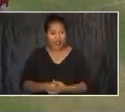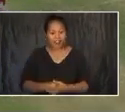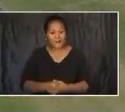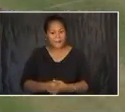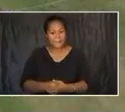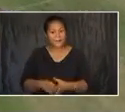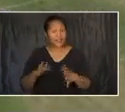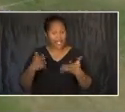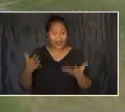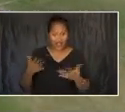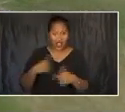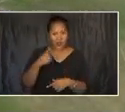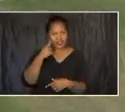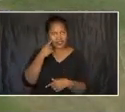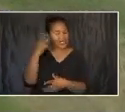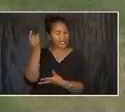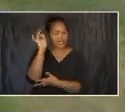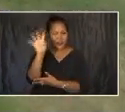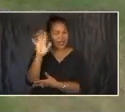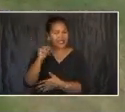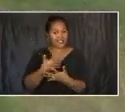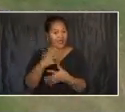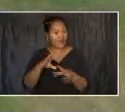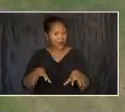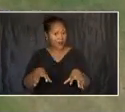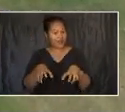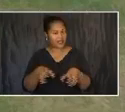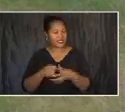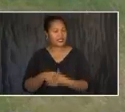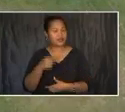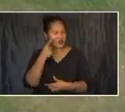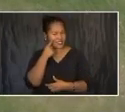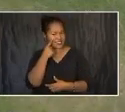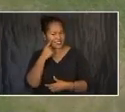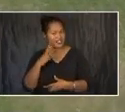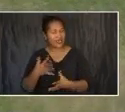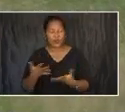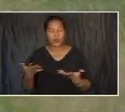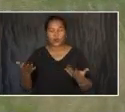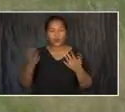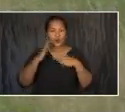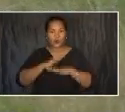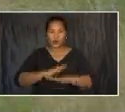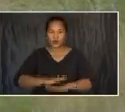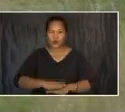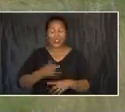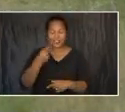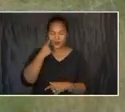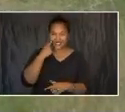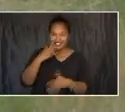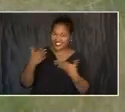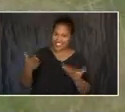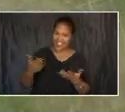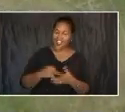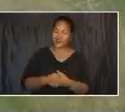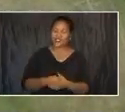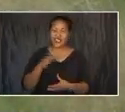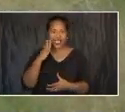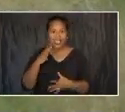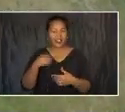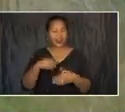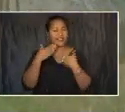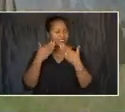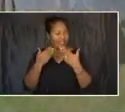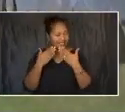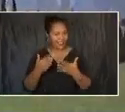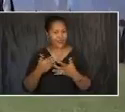ya nonda mai buka tunga lala tai ko biti mai peretania mai bolatanga ni e mai suli ndona ken ron beba me kanda sasara ba to manda to mai kanda pa bena kena